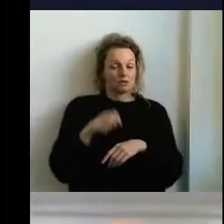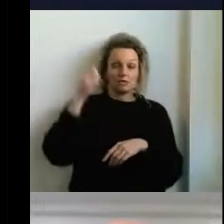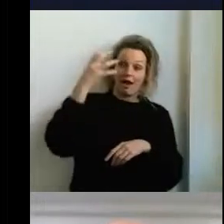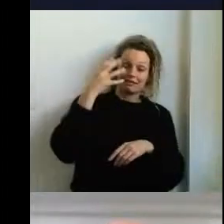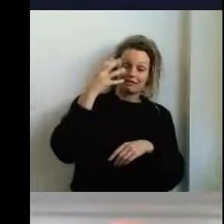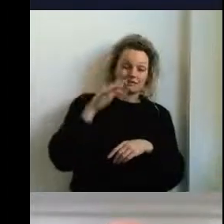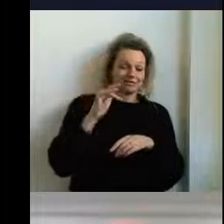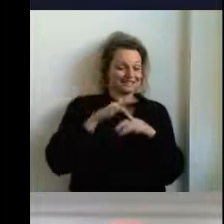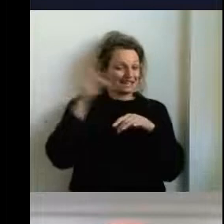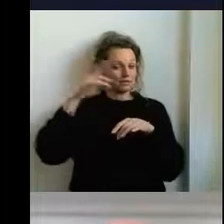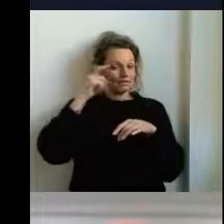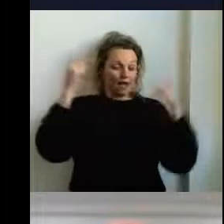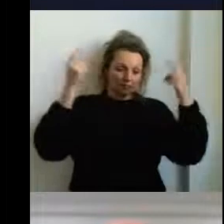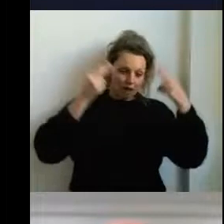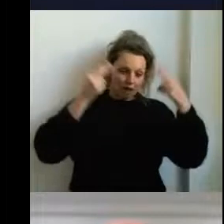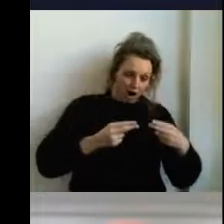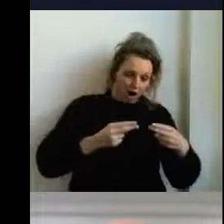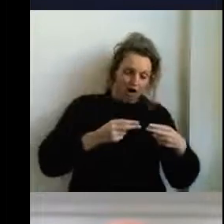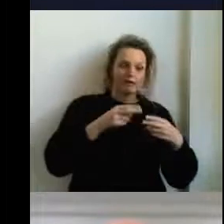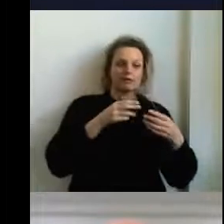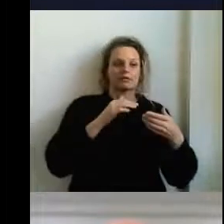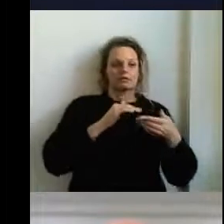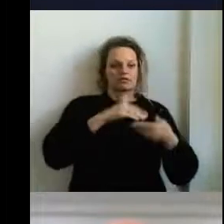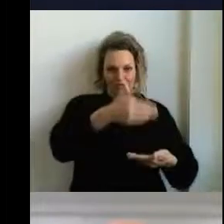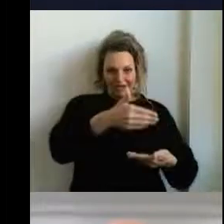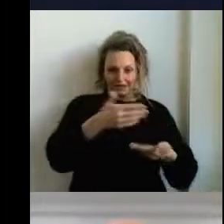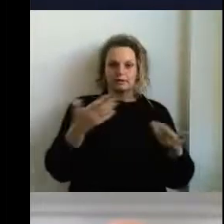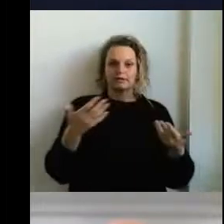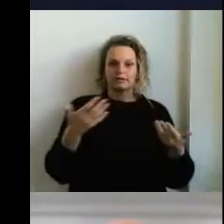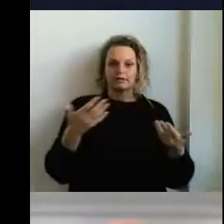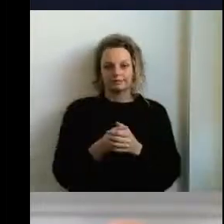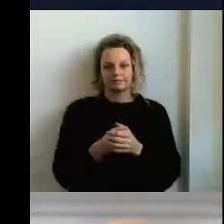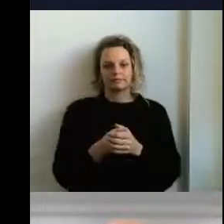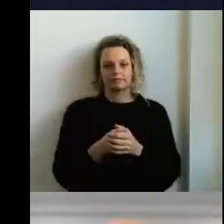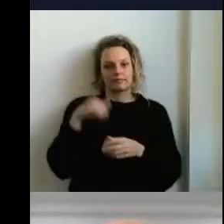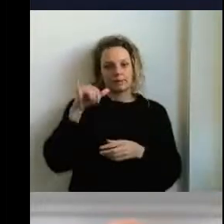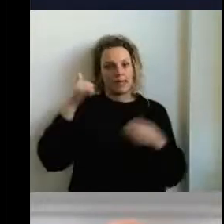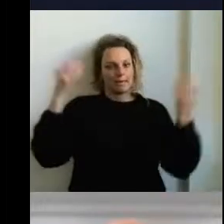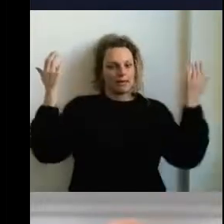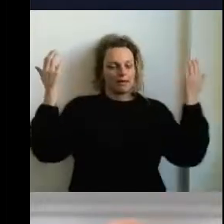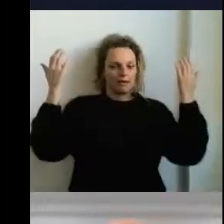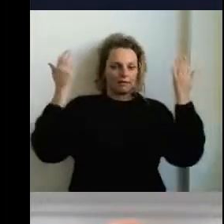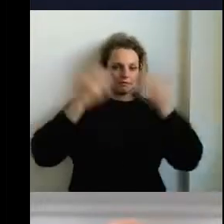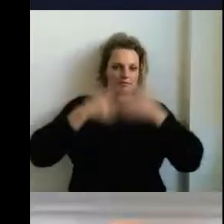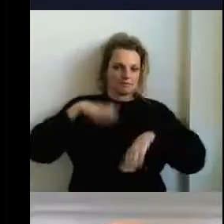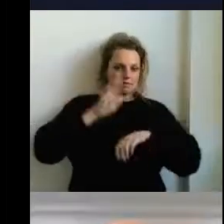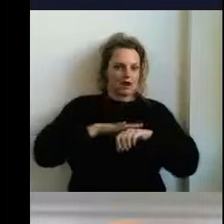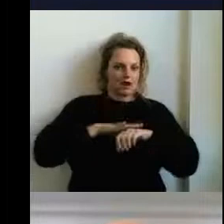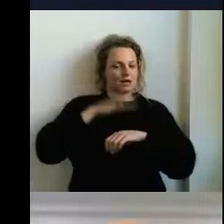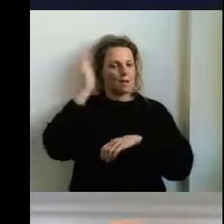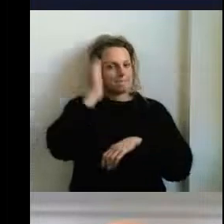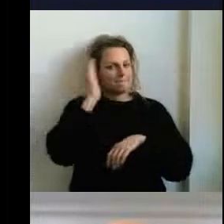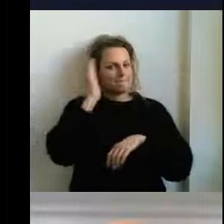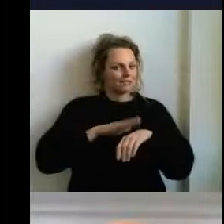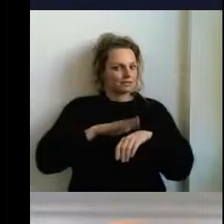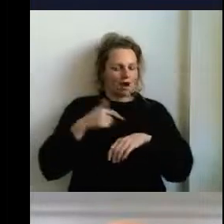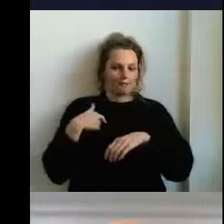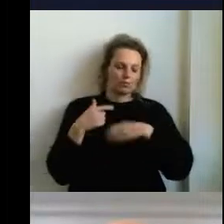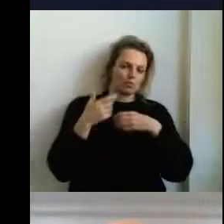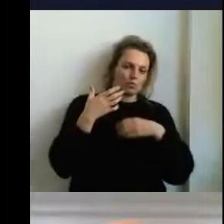also be great if maybe you're at bed at night and you don't want to bother the person next to you, or your family around